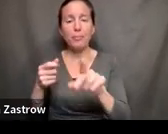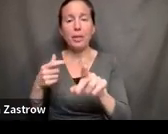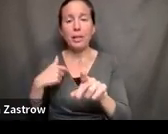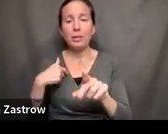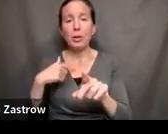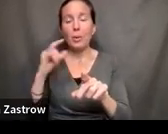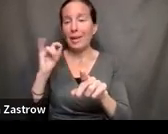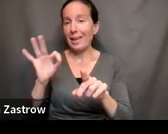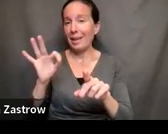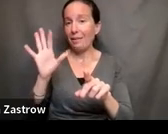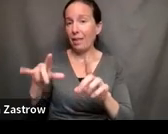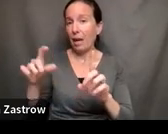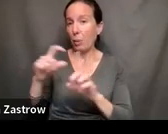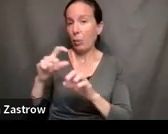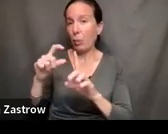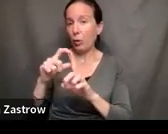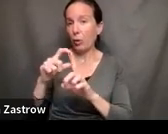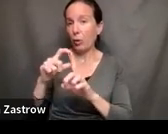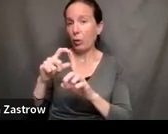term